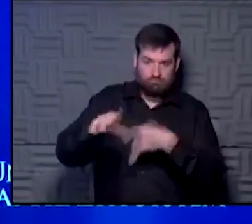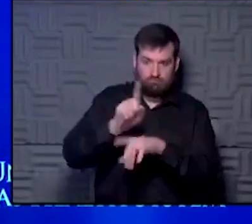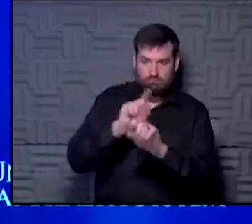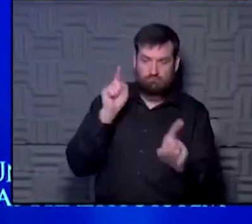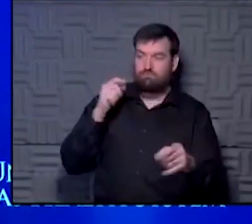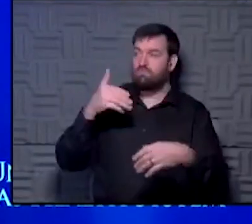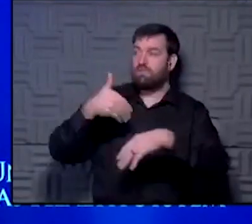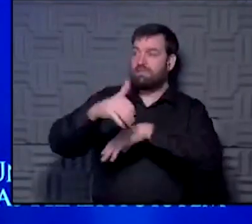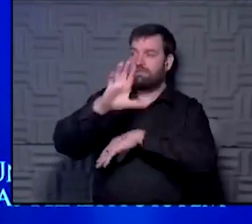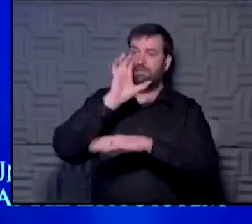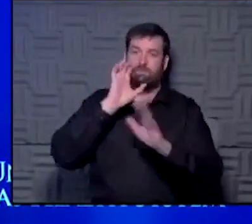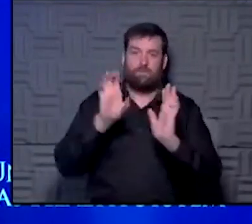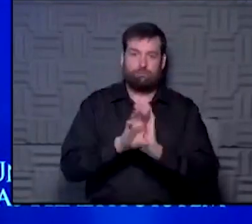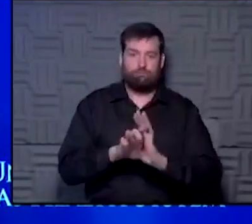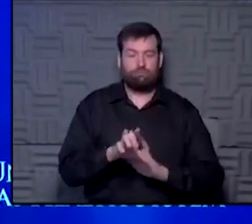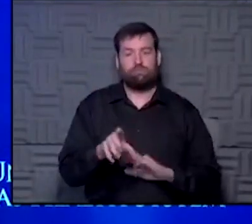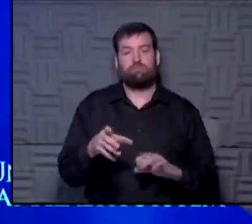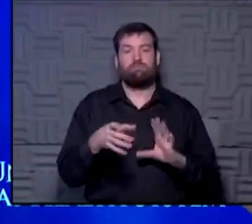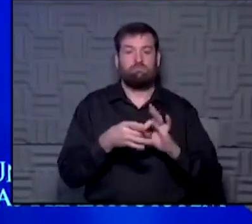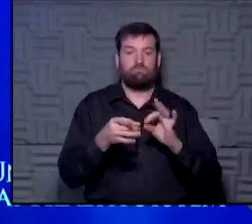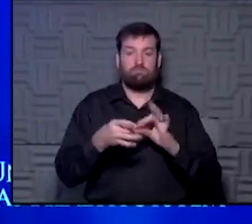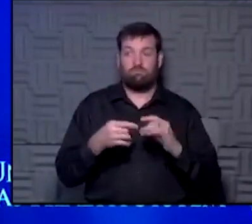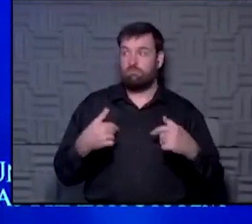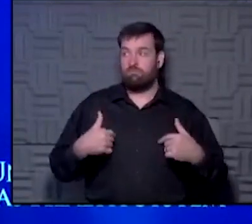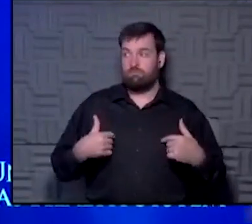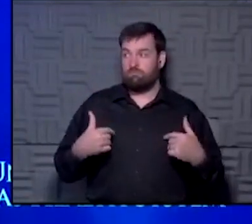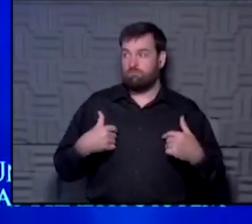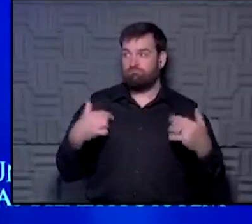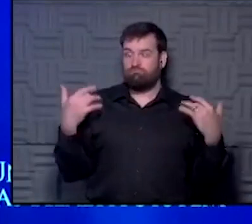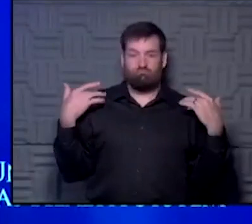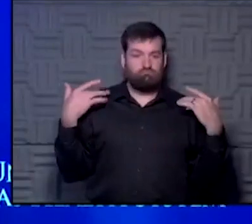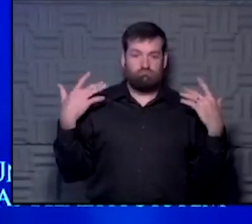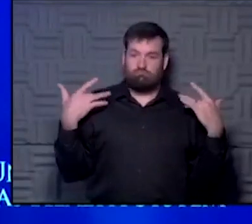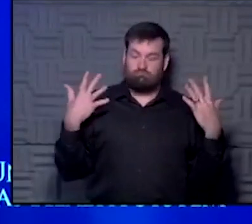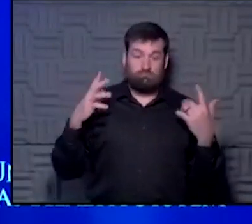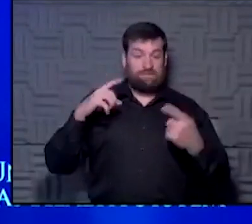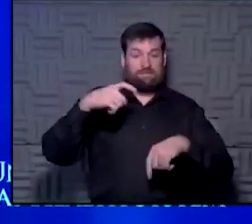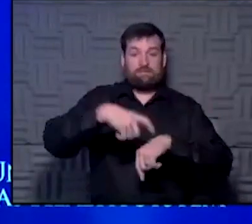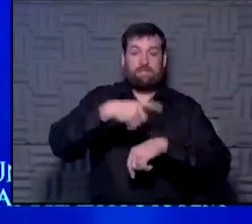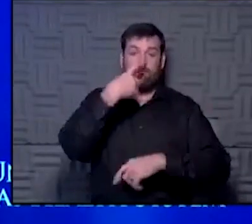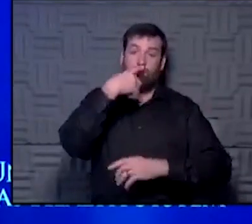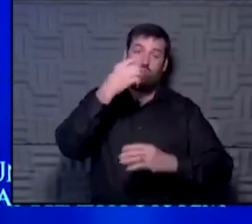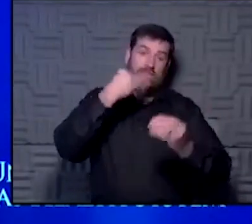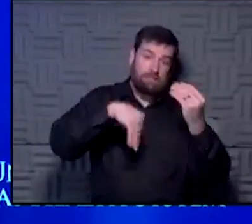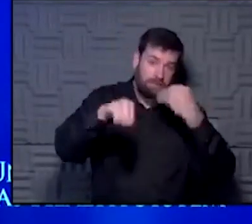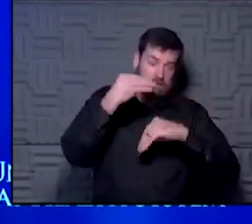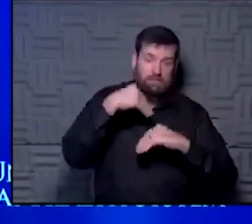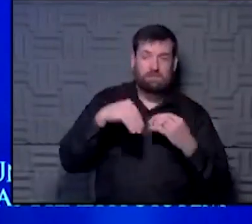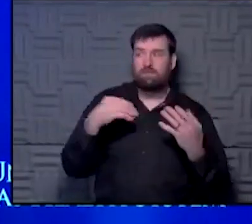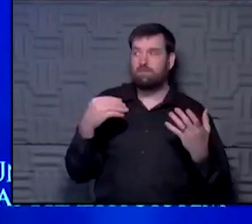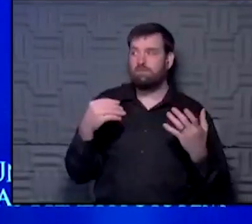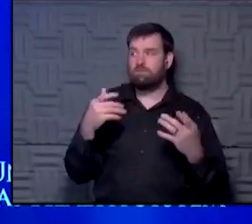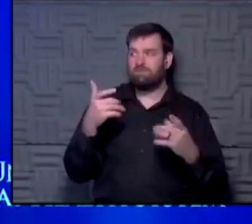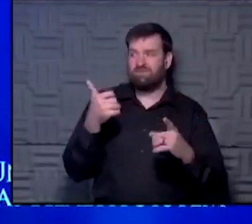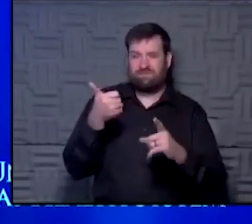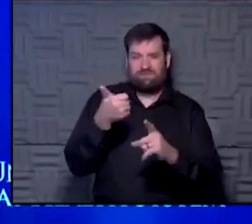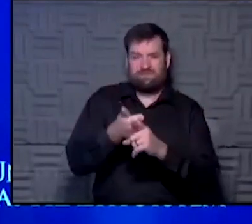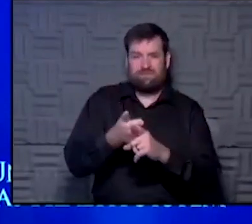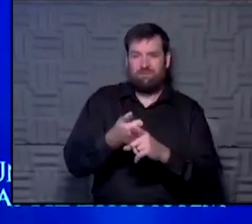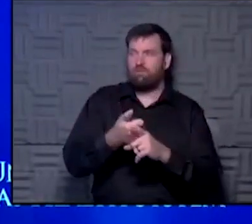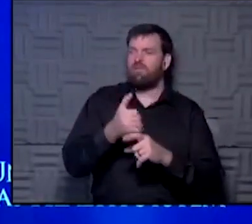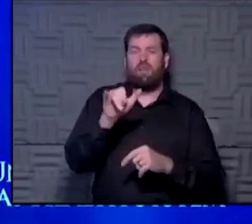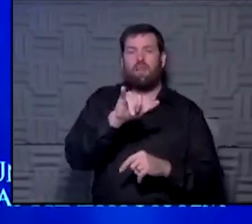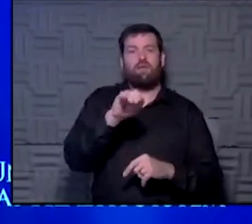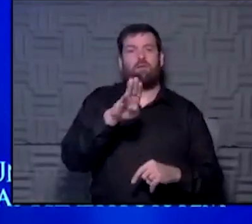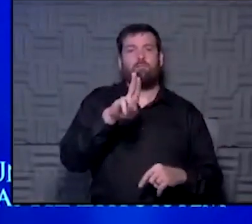sent a picture. She said, I'm out whenever did come time for the food. She said it was self-serve. It was kind of